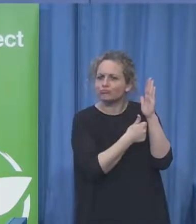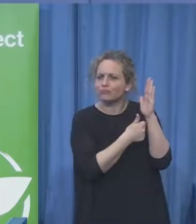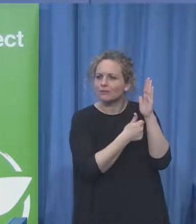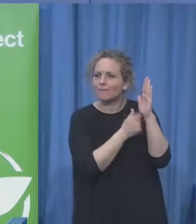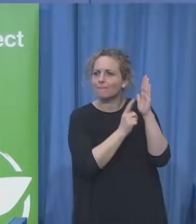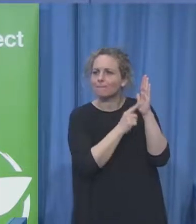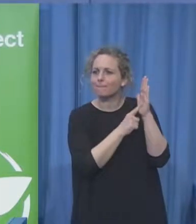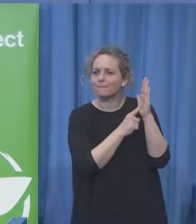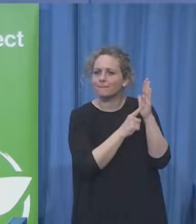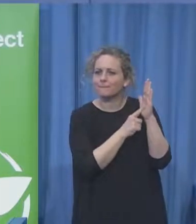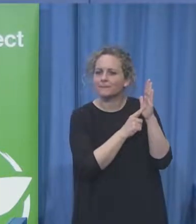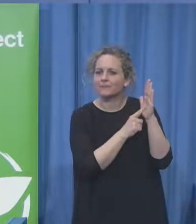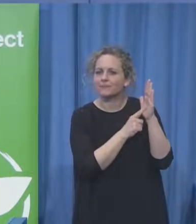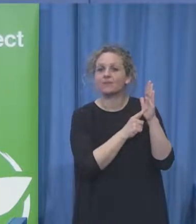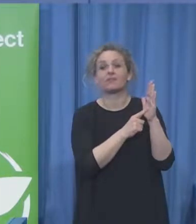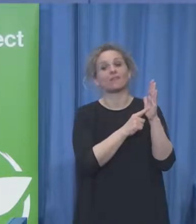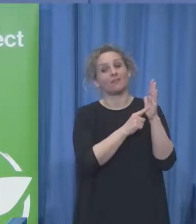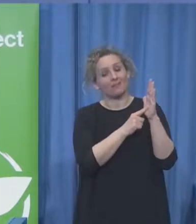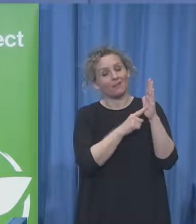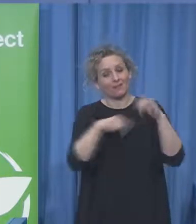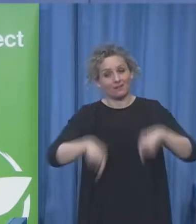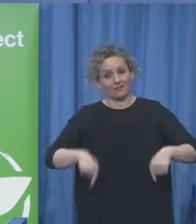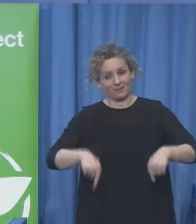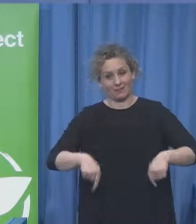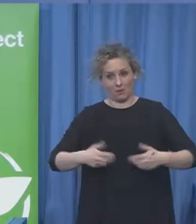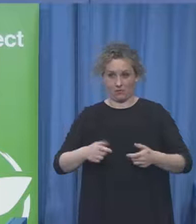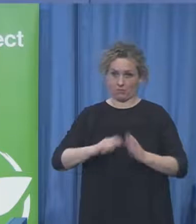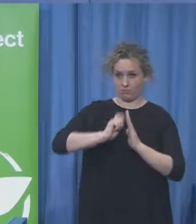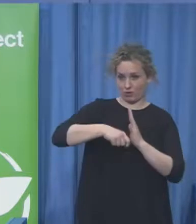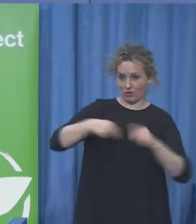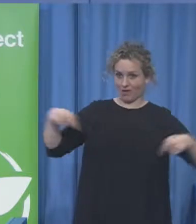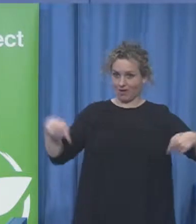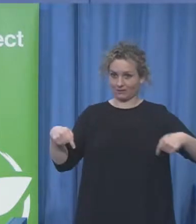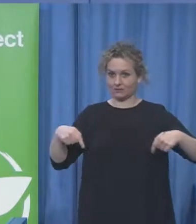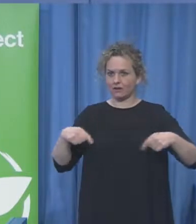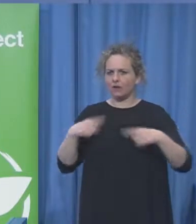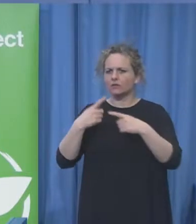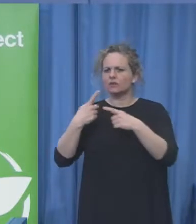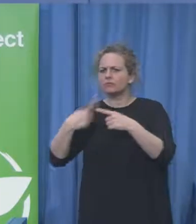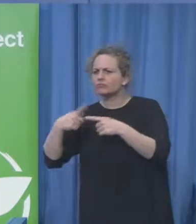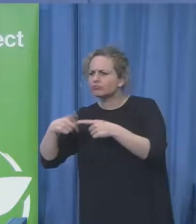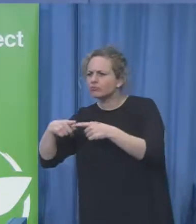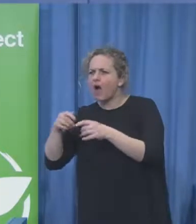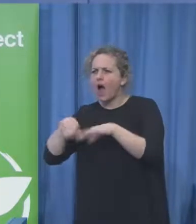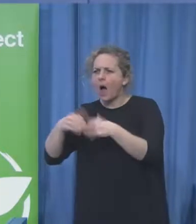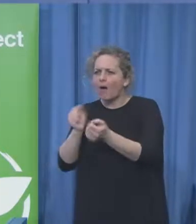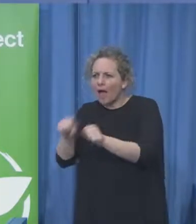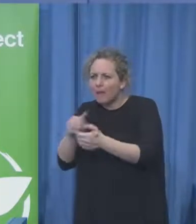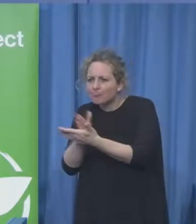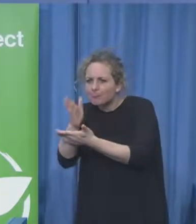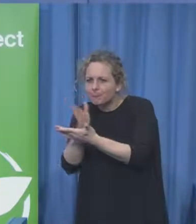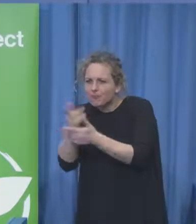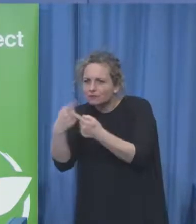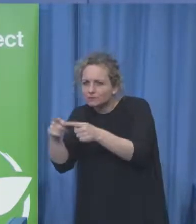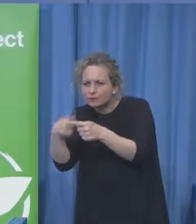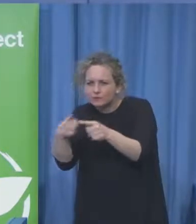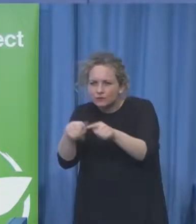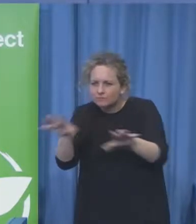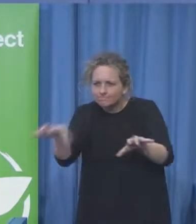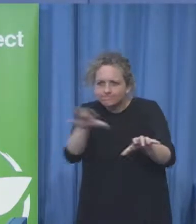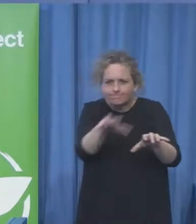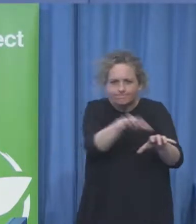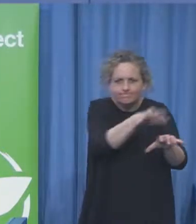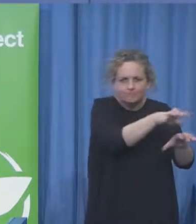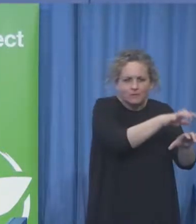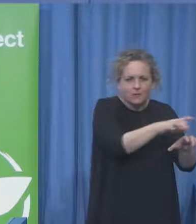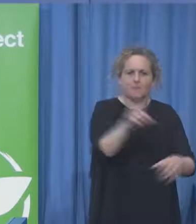approach, we tend to think that this is some very theoretical element, but in fact, I mean, it is operational, and